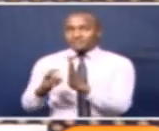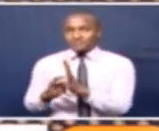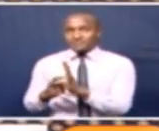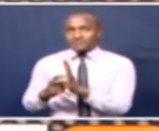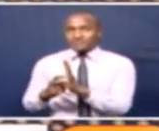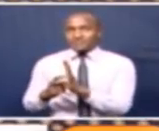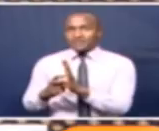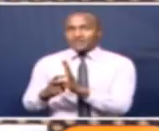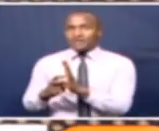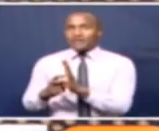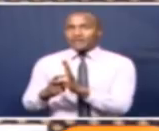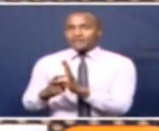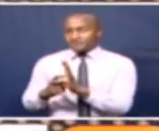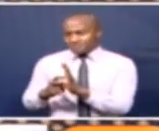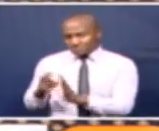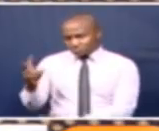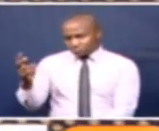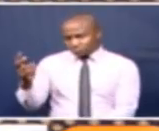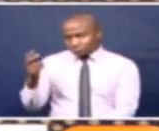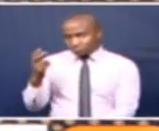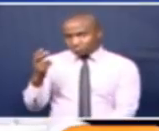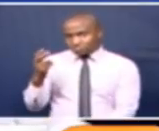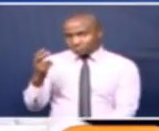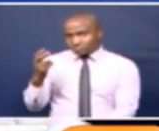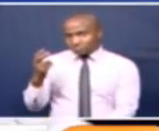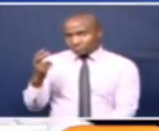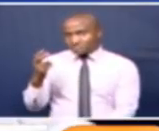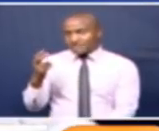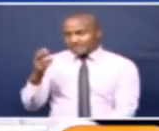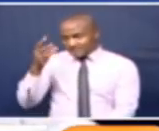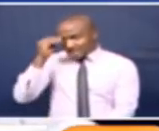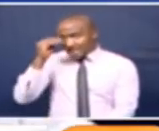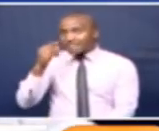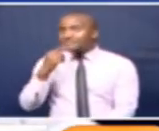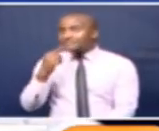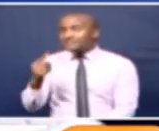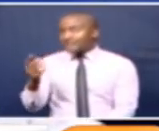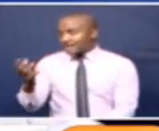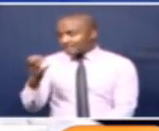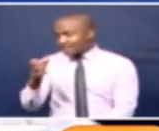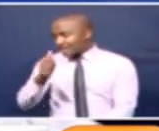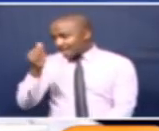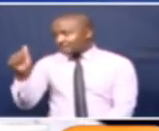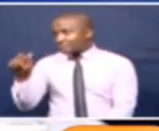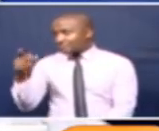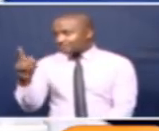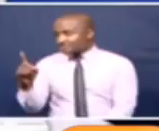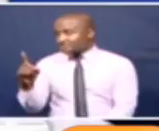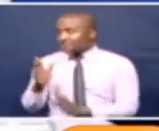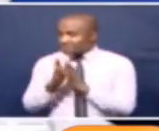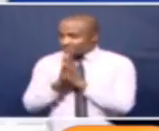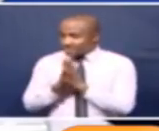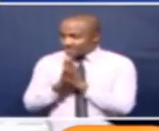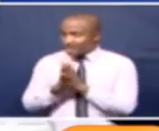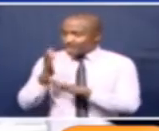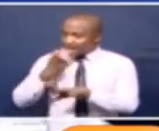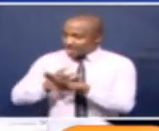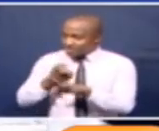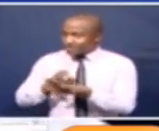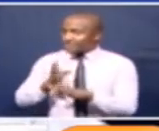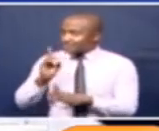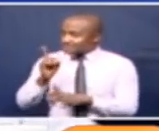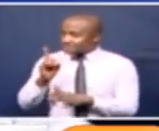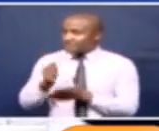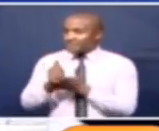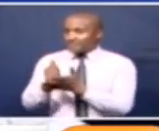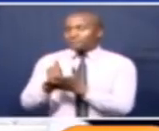done in sewing as I watch the show, and have now learned from her that I need another PhD, which is prayers, hard work and discipline to succeed in